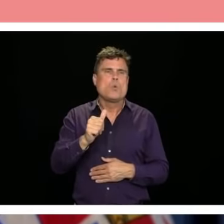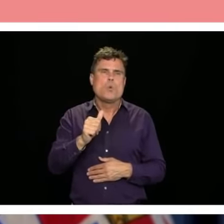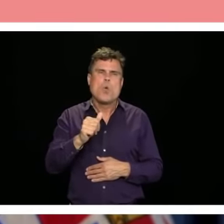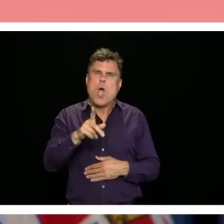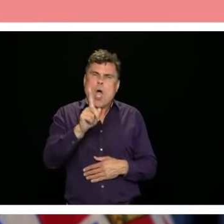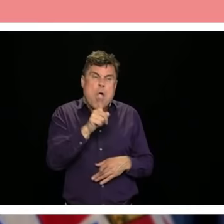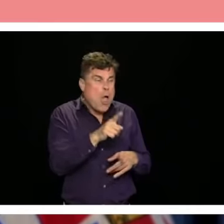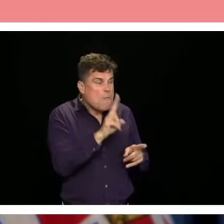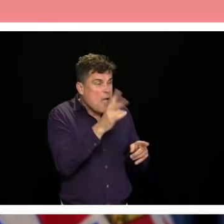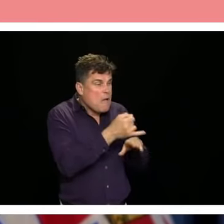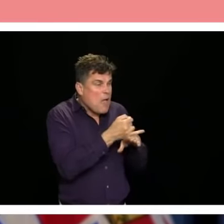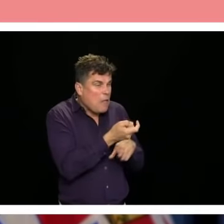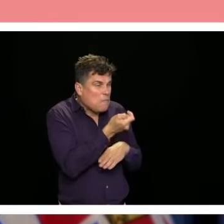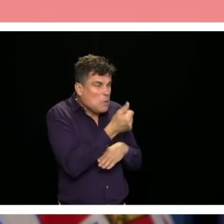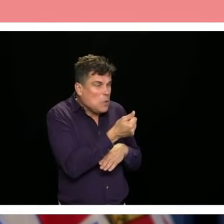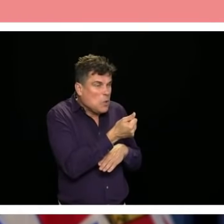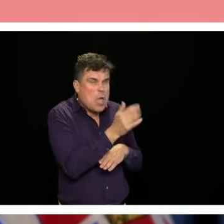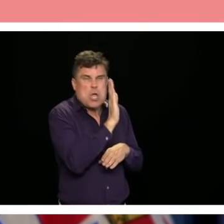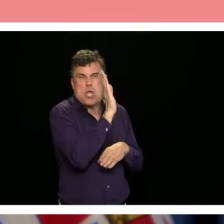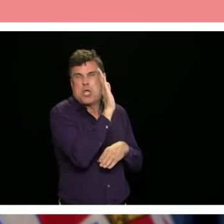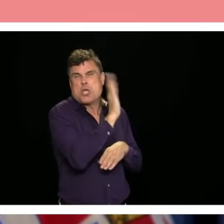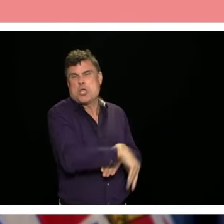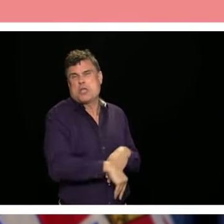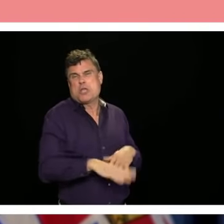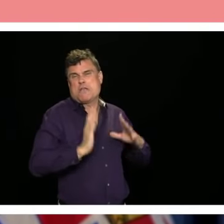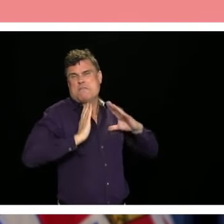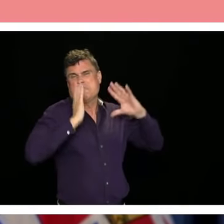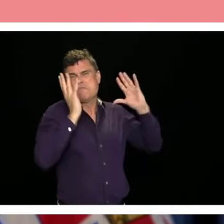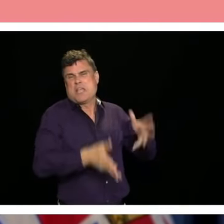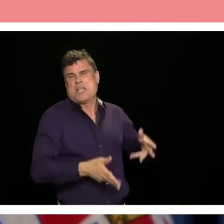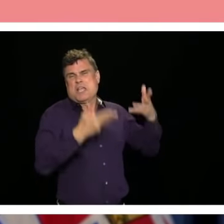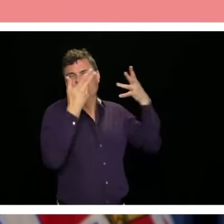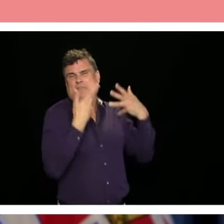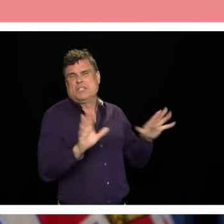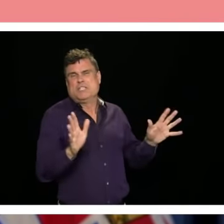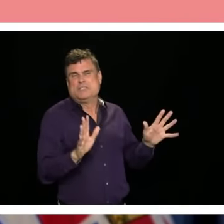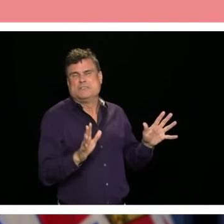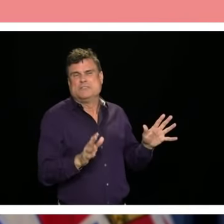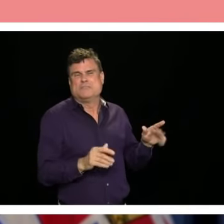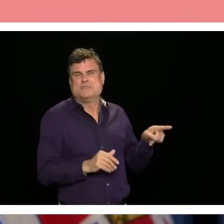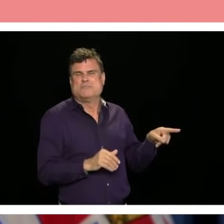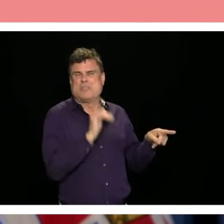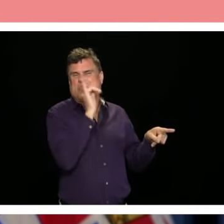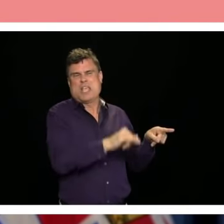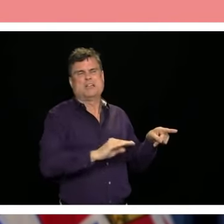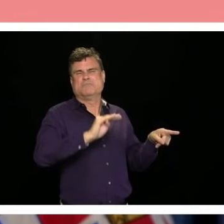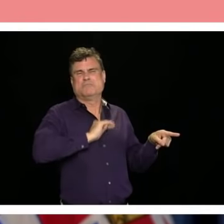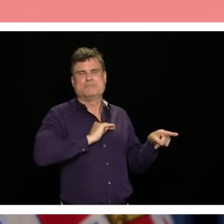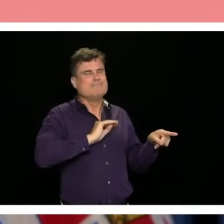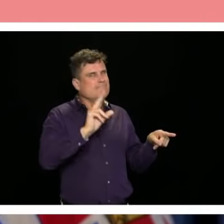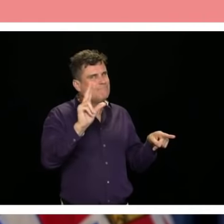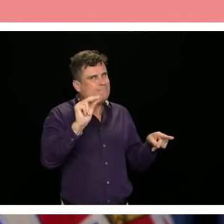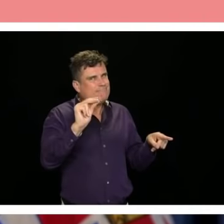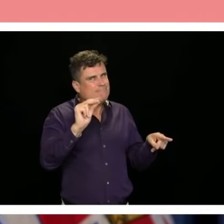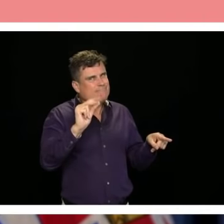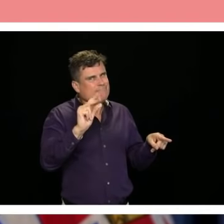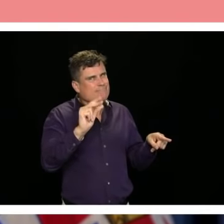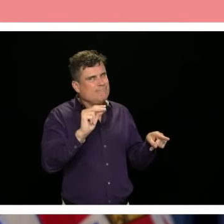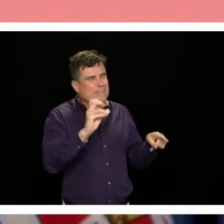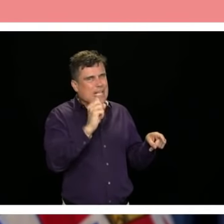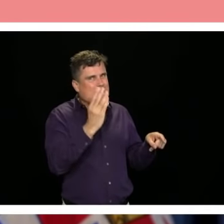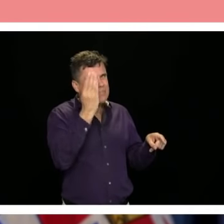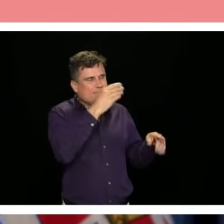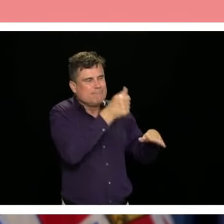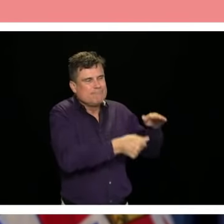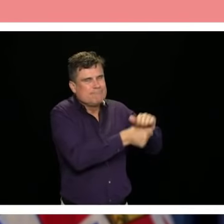our healthcare system and targeted testing. So what we have presented is only the